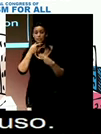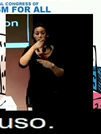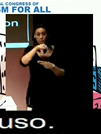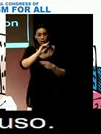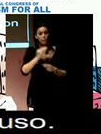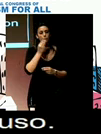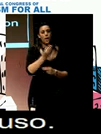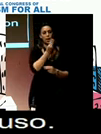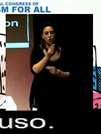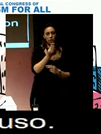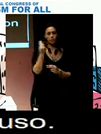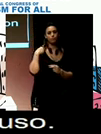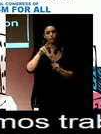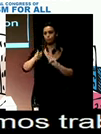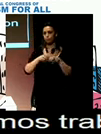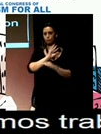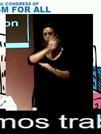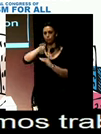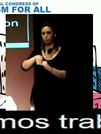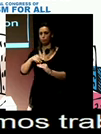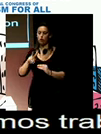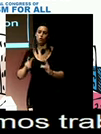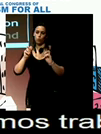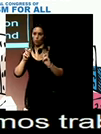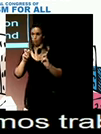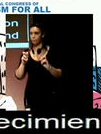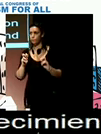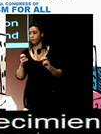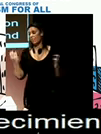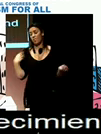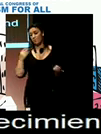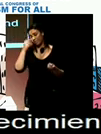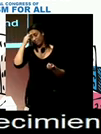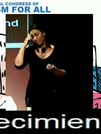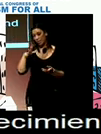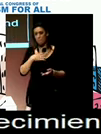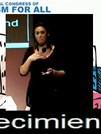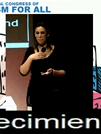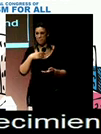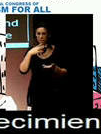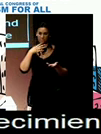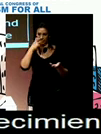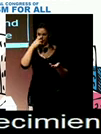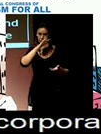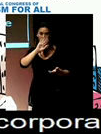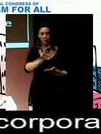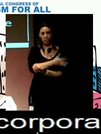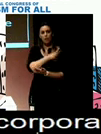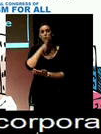And the improvements are continuously updated in the guide of the resources.